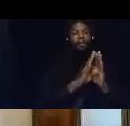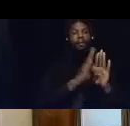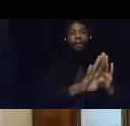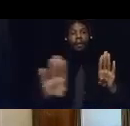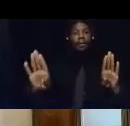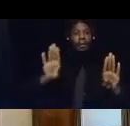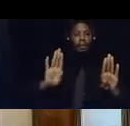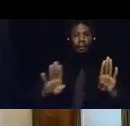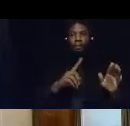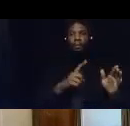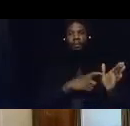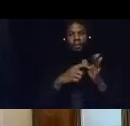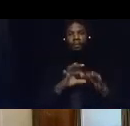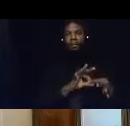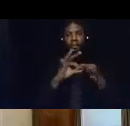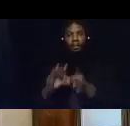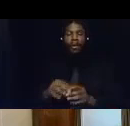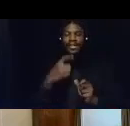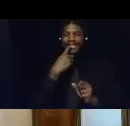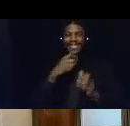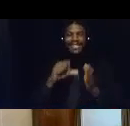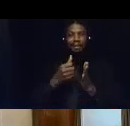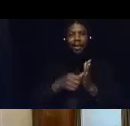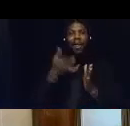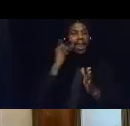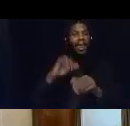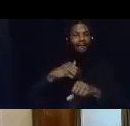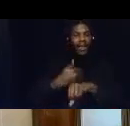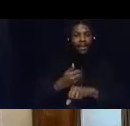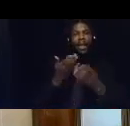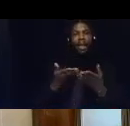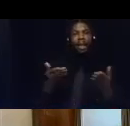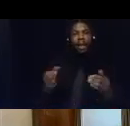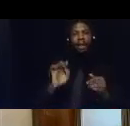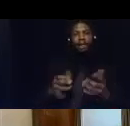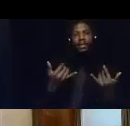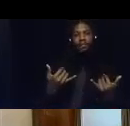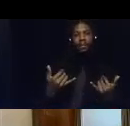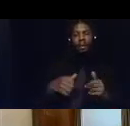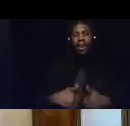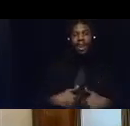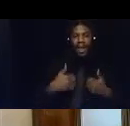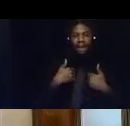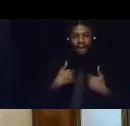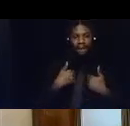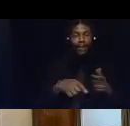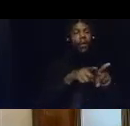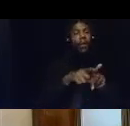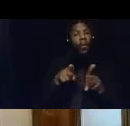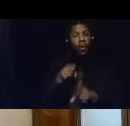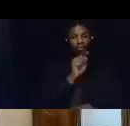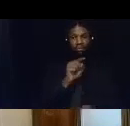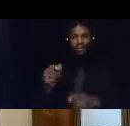to ceramic sculptures that look like fossilized objects of contemporary life that also have